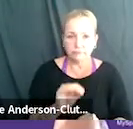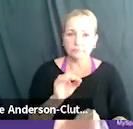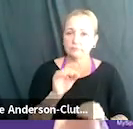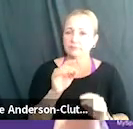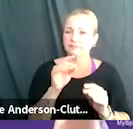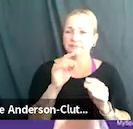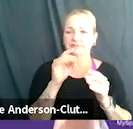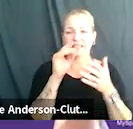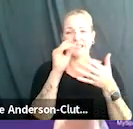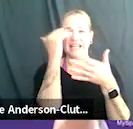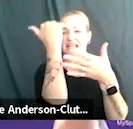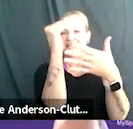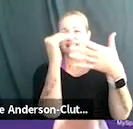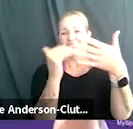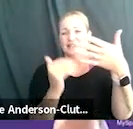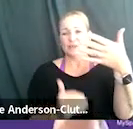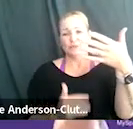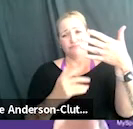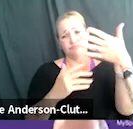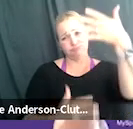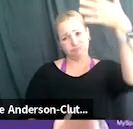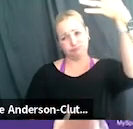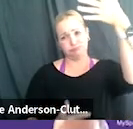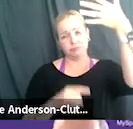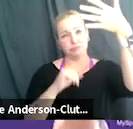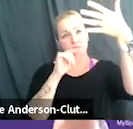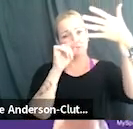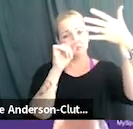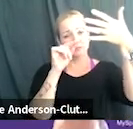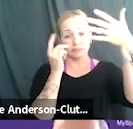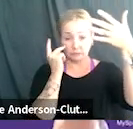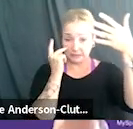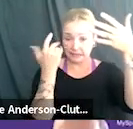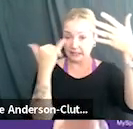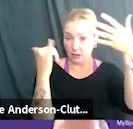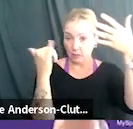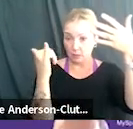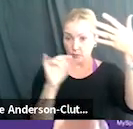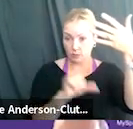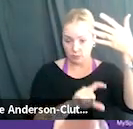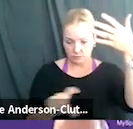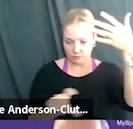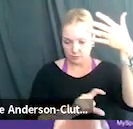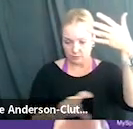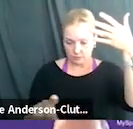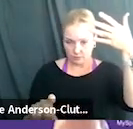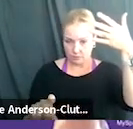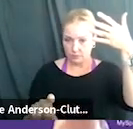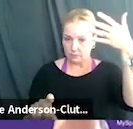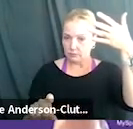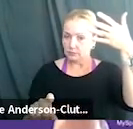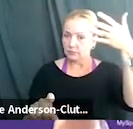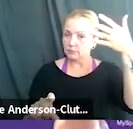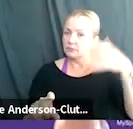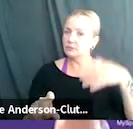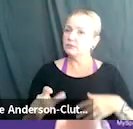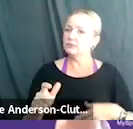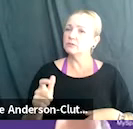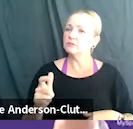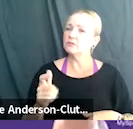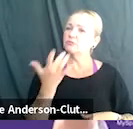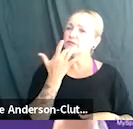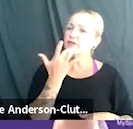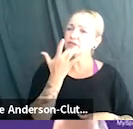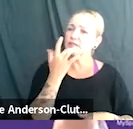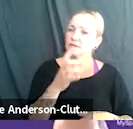talk about markedly restricted repertoire of activities and interests. And what two of the criteria were marked distress over